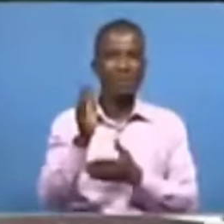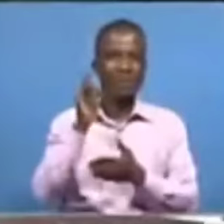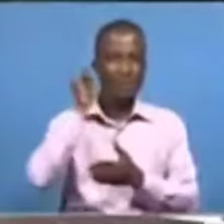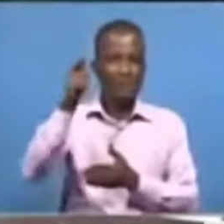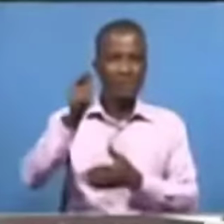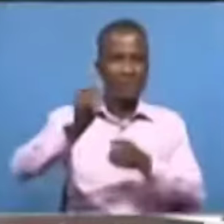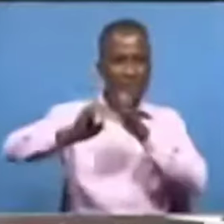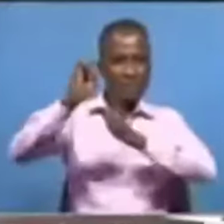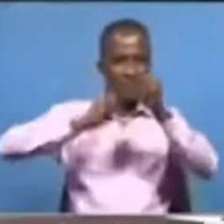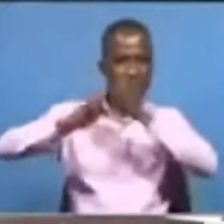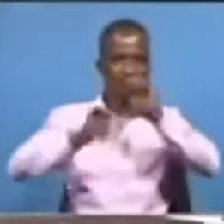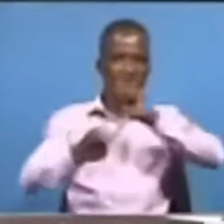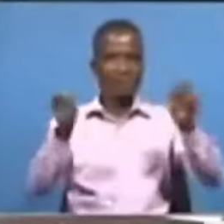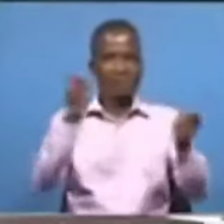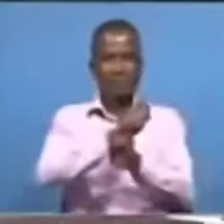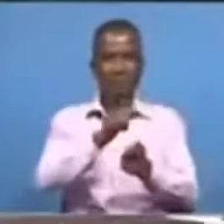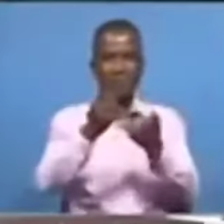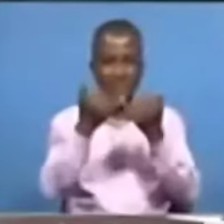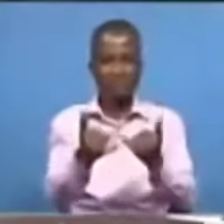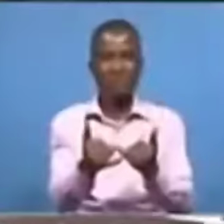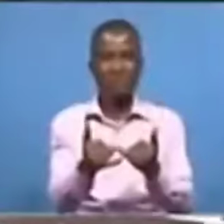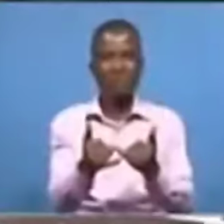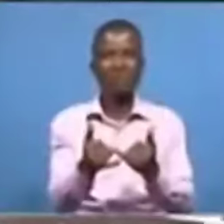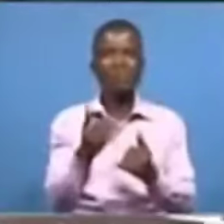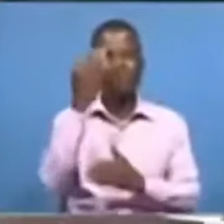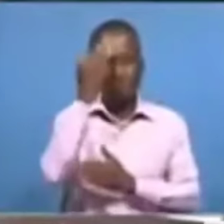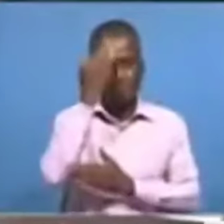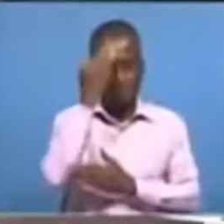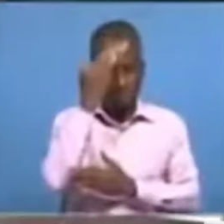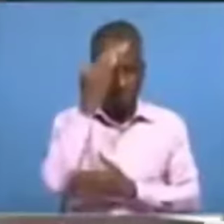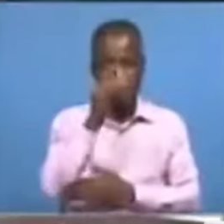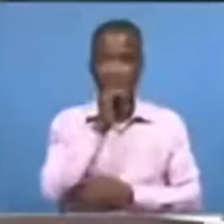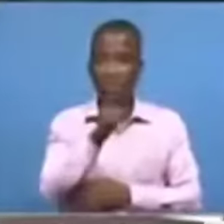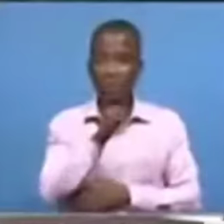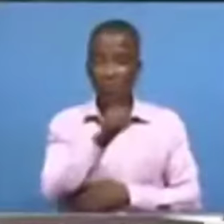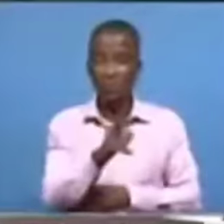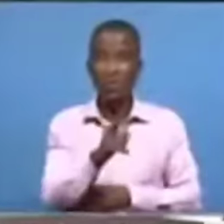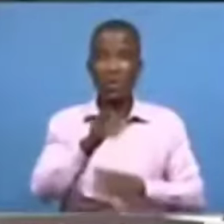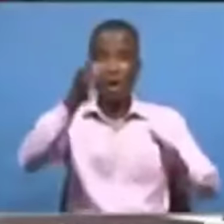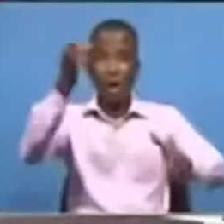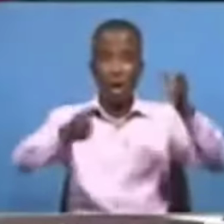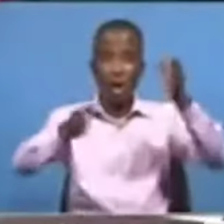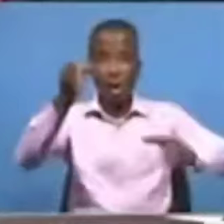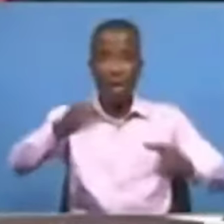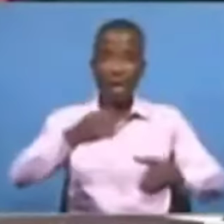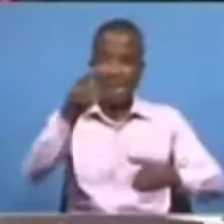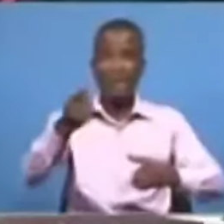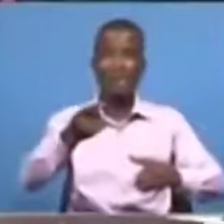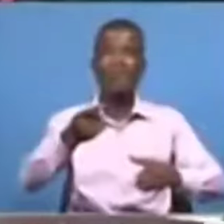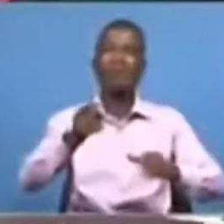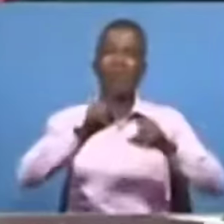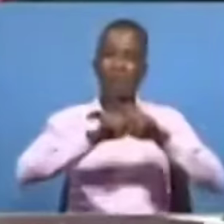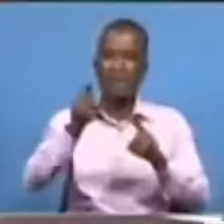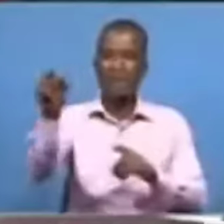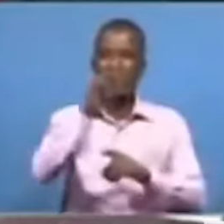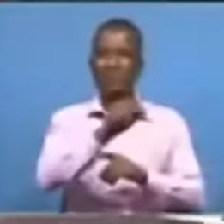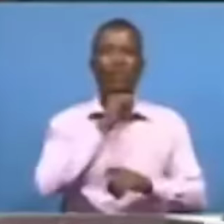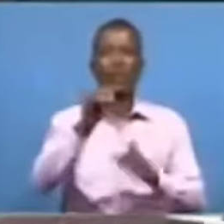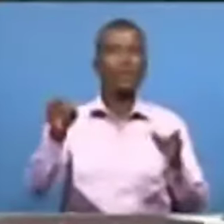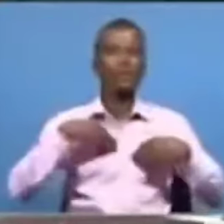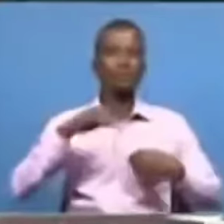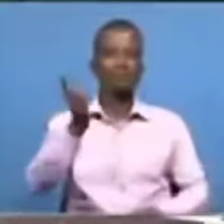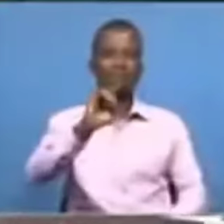na asɛm no asesa enti yɛn yɛgyidie mu deɛ ɛnim sɛ asɛm no a yɛkɔ no neɛ court ka yei no waka deɛ na yɛn nso yɛ